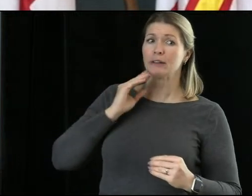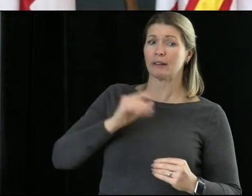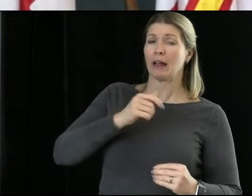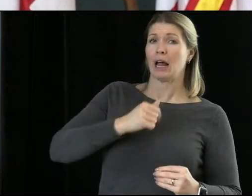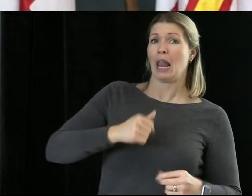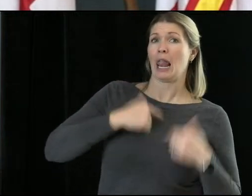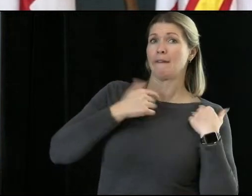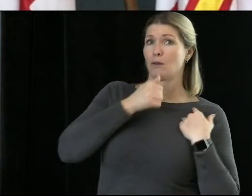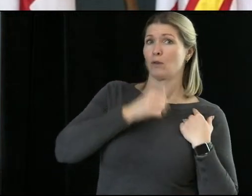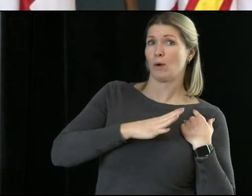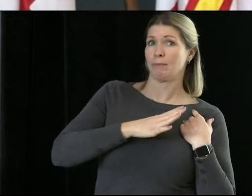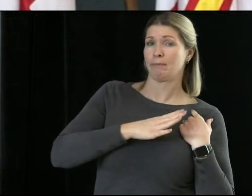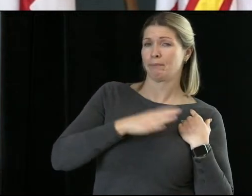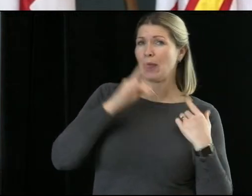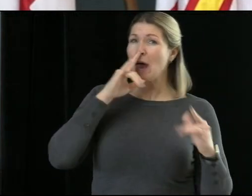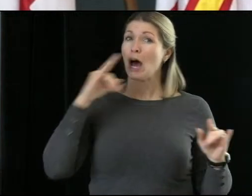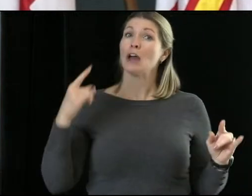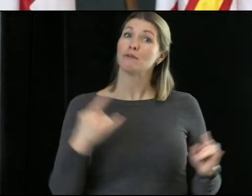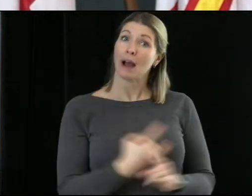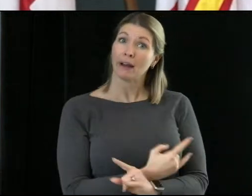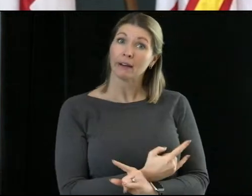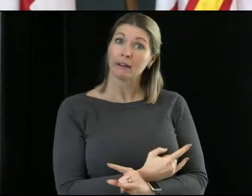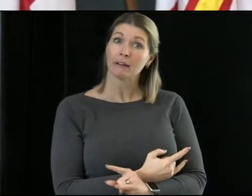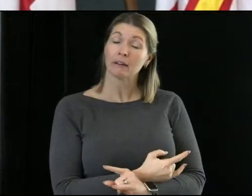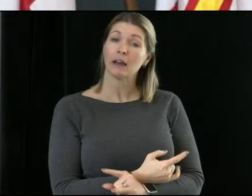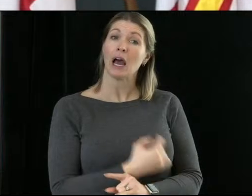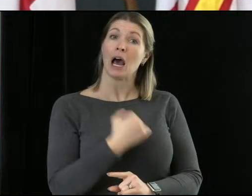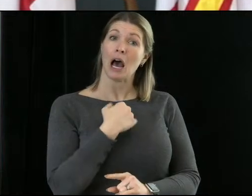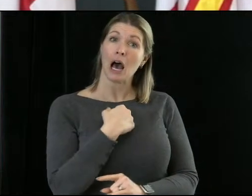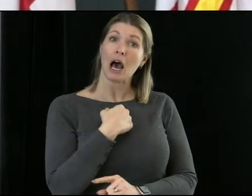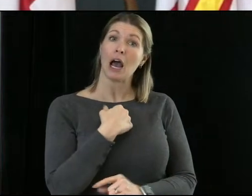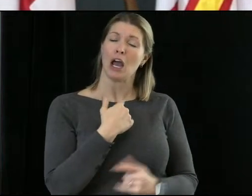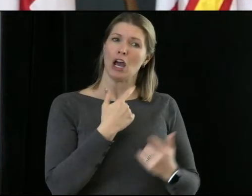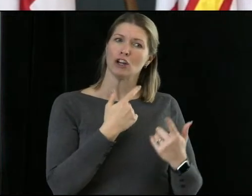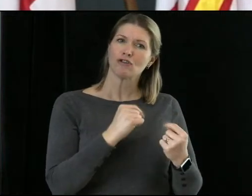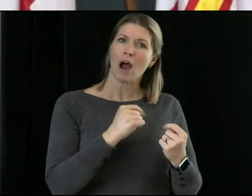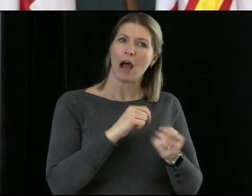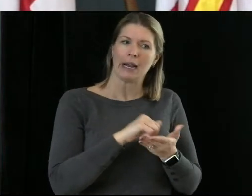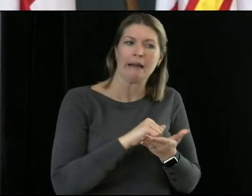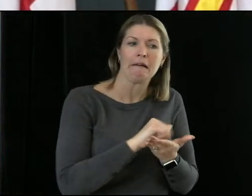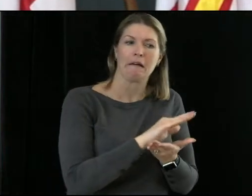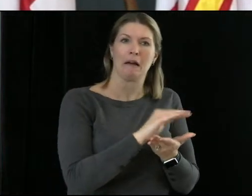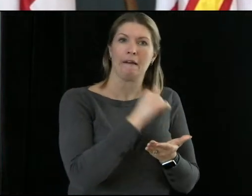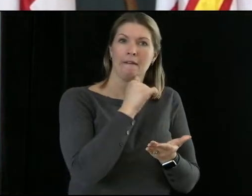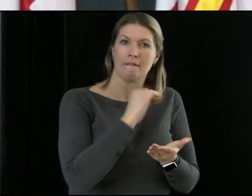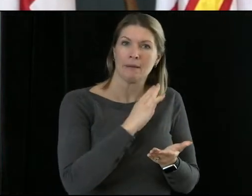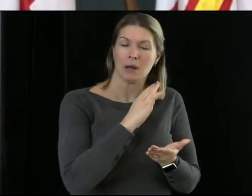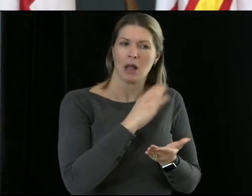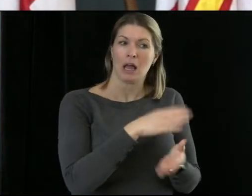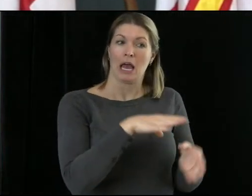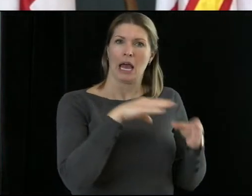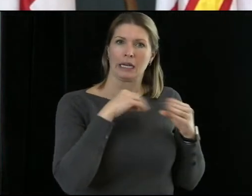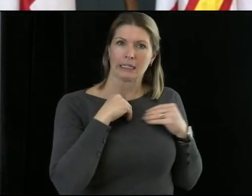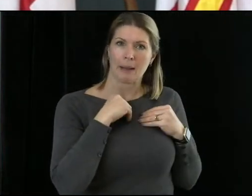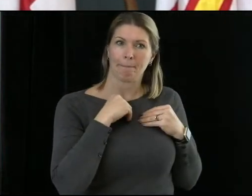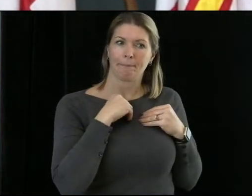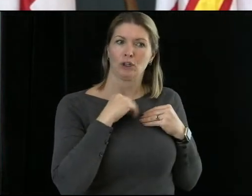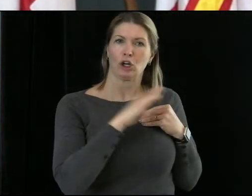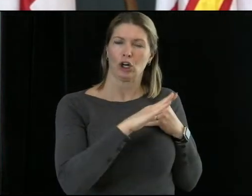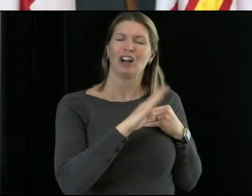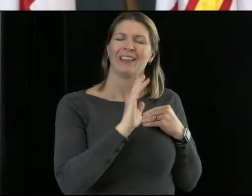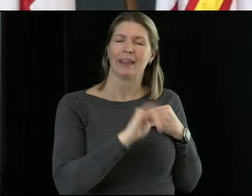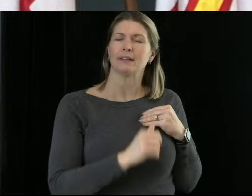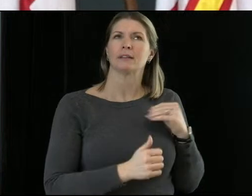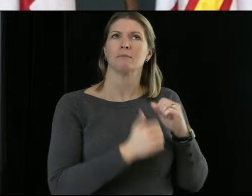Ironically, although I spent a great deal of my life attempting to erase her, accepting her became the pivotal